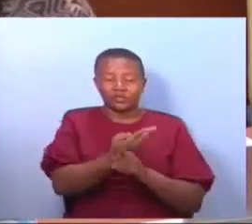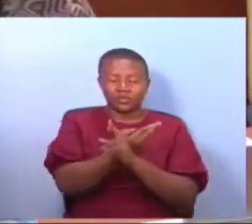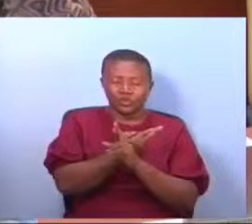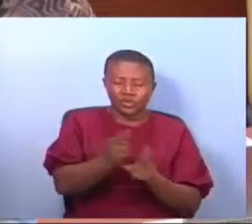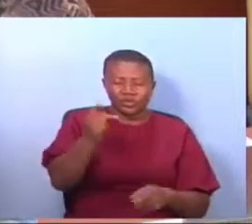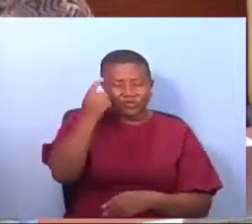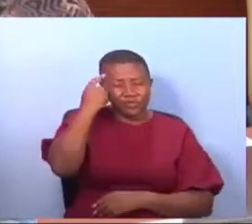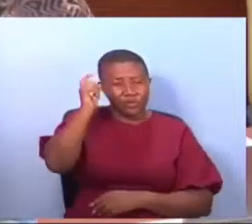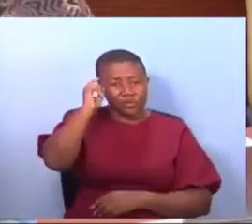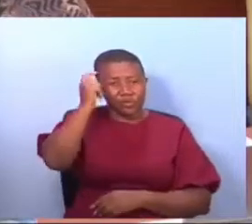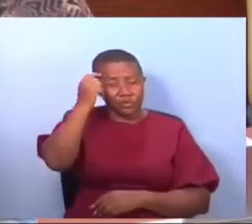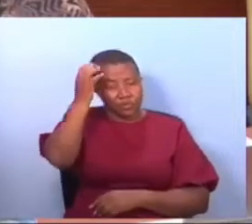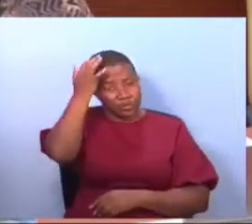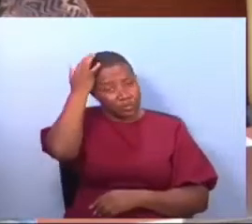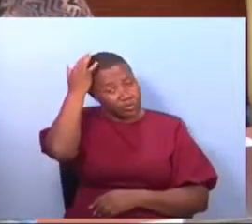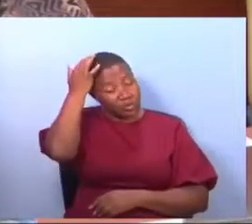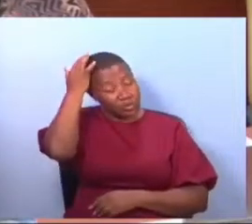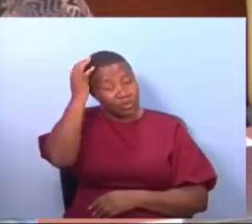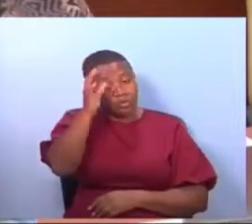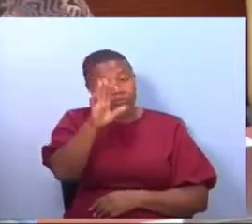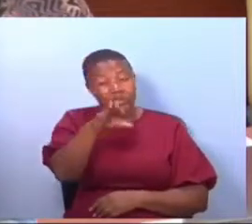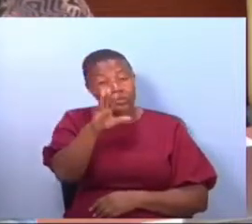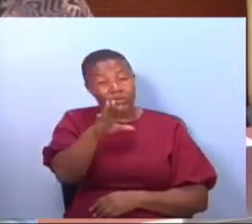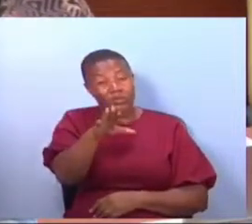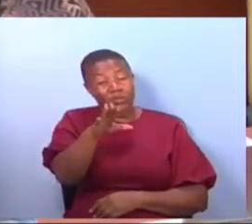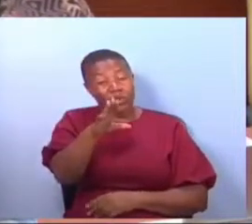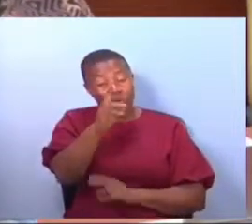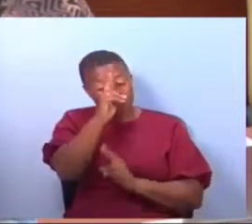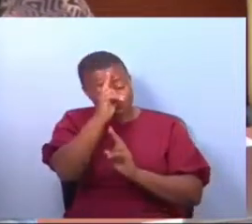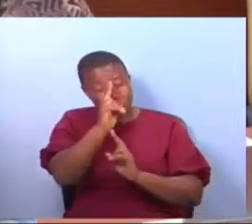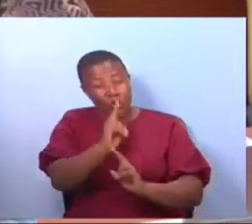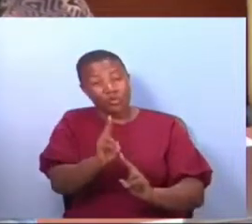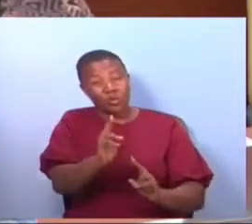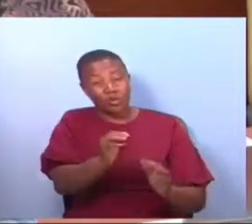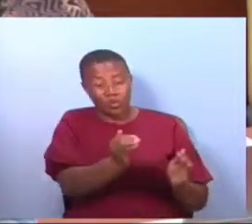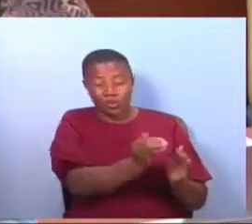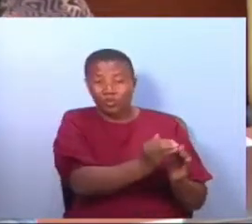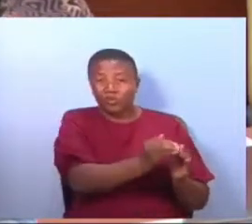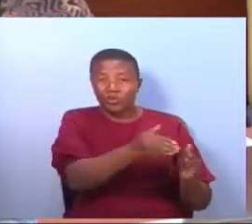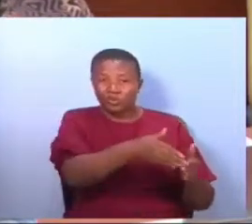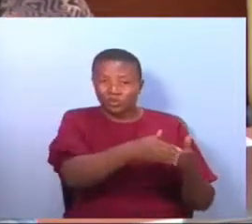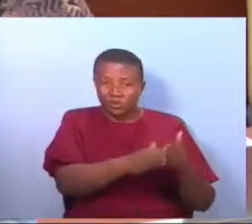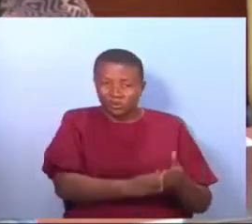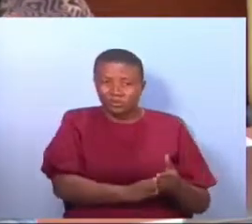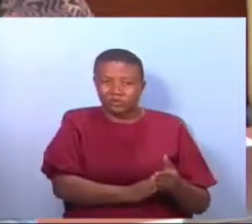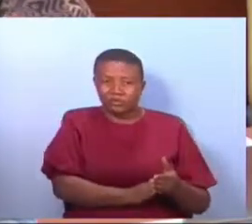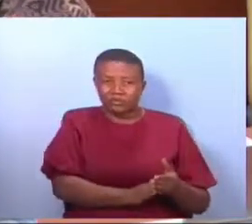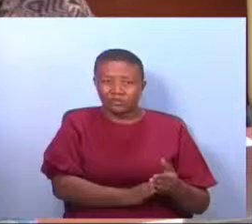Speaker, Honorable Minority Leader. Mr. Speaker, indulge me. Honorable Minority Leader. Yes, indulge me.